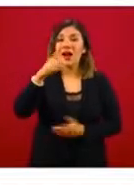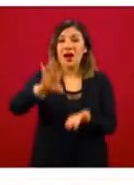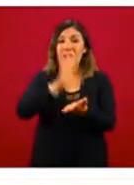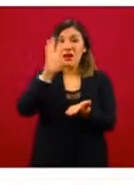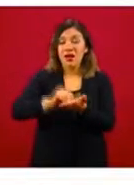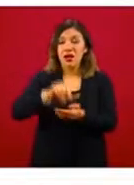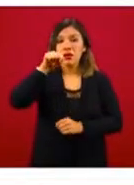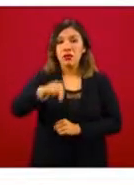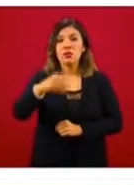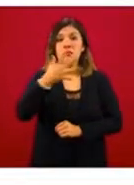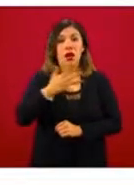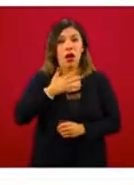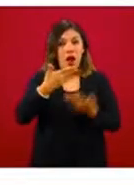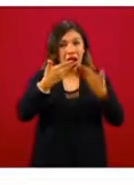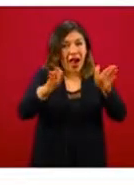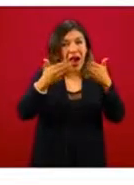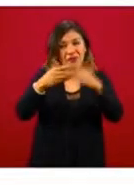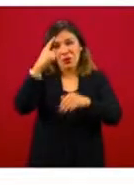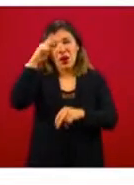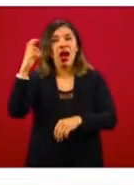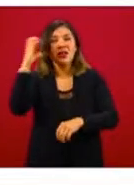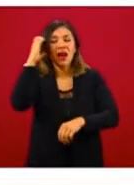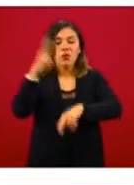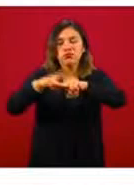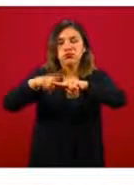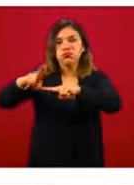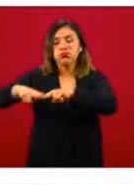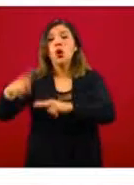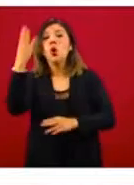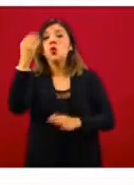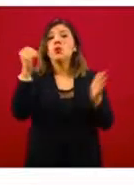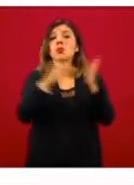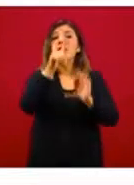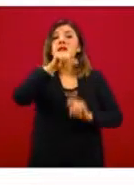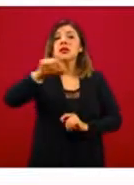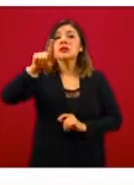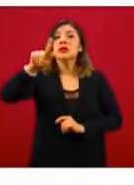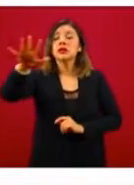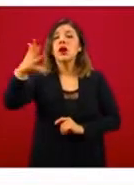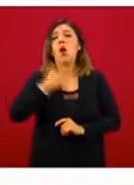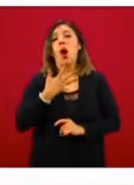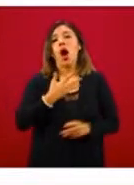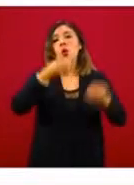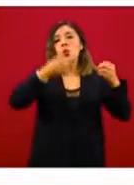22,462 beds available in the COVID hospital reporting network, and